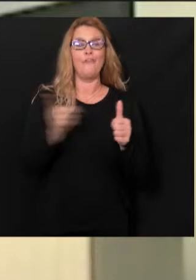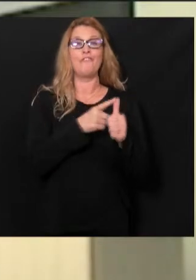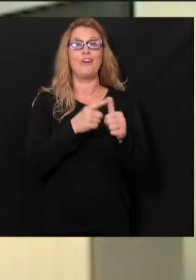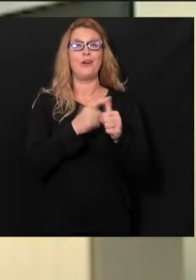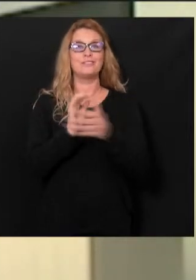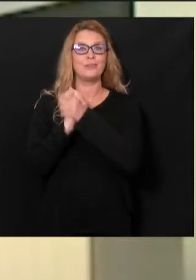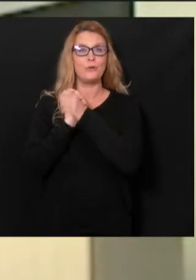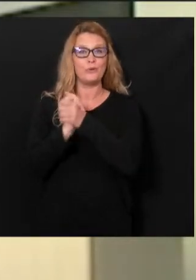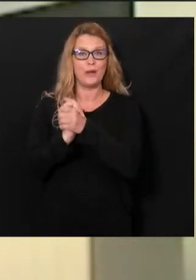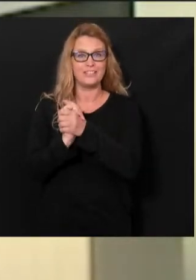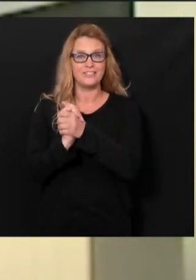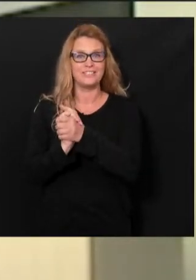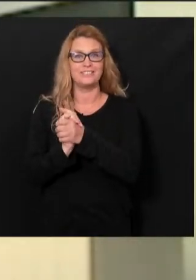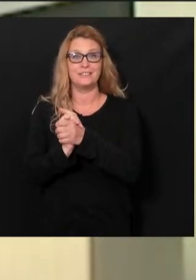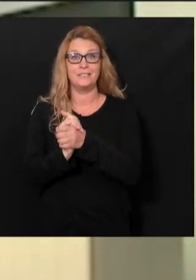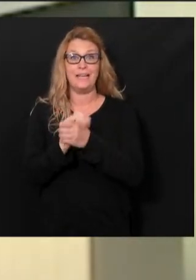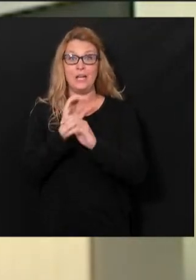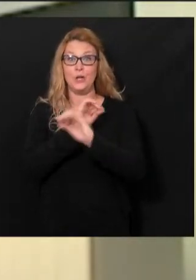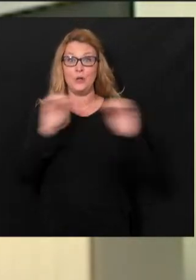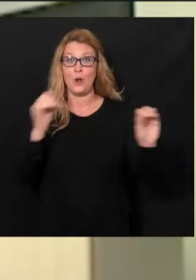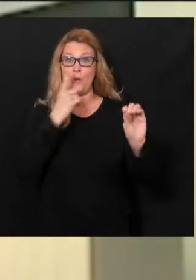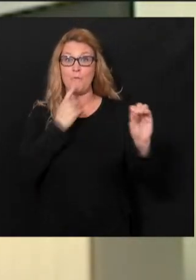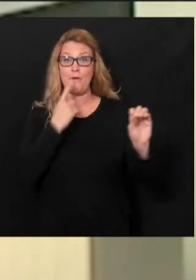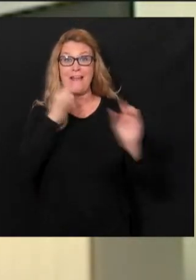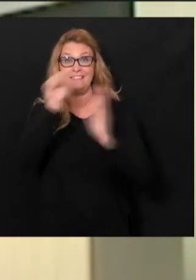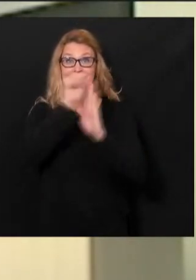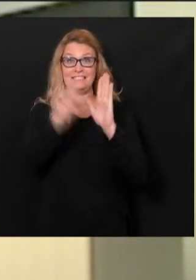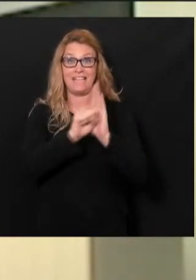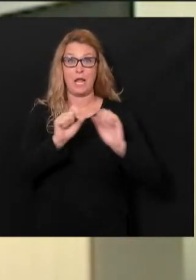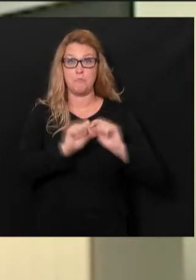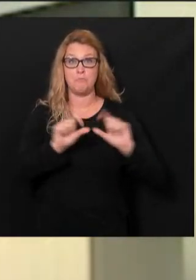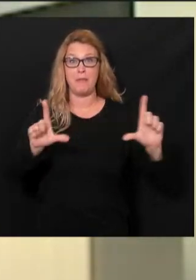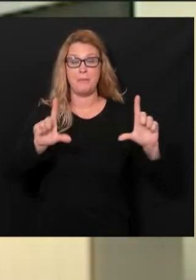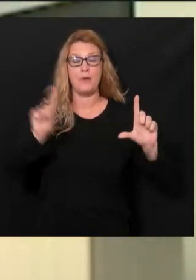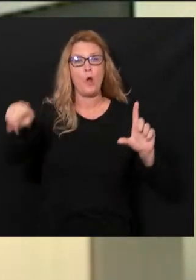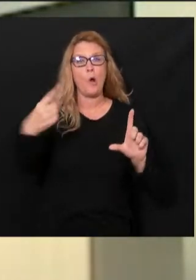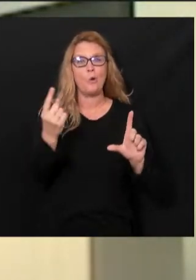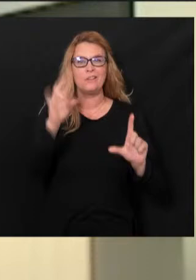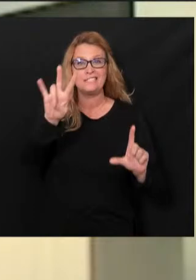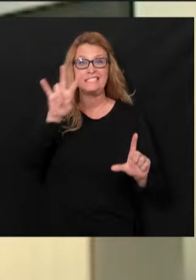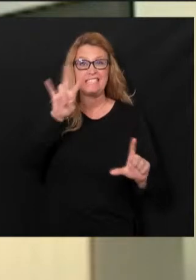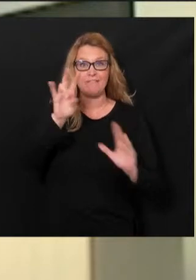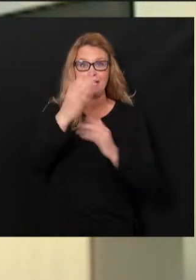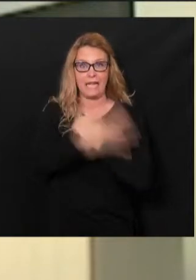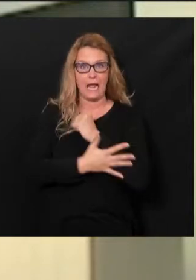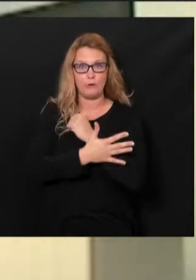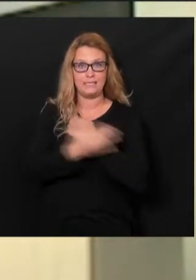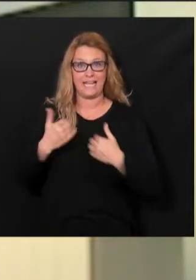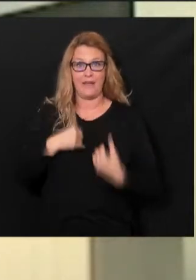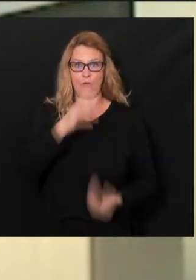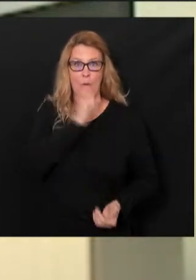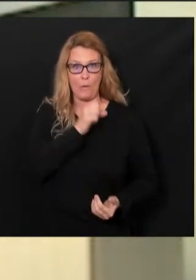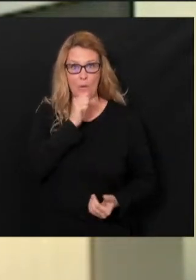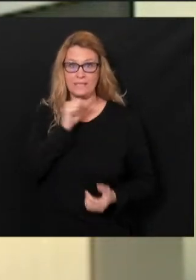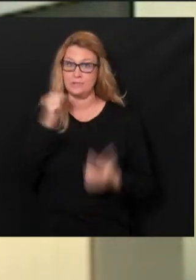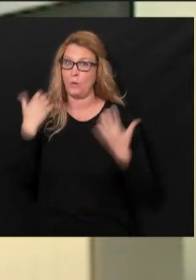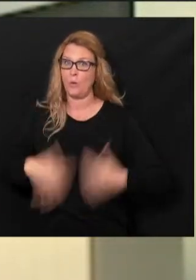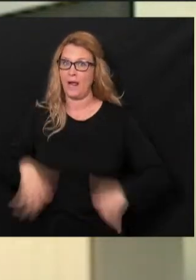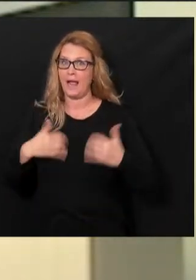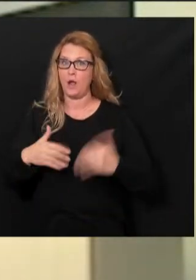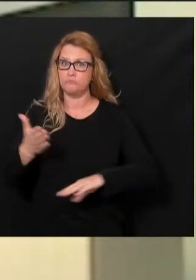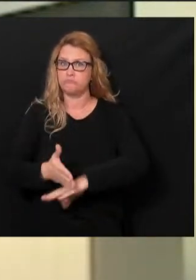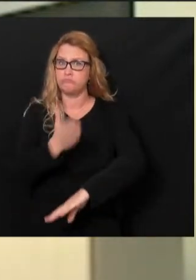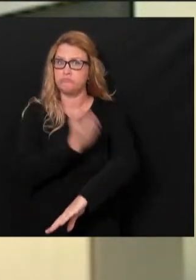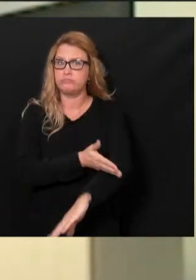You not only have no red on the state, but there's only 7 counties that are orange. So incredible progress. With